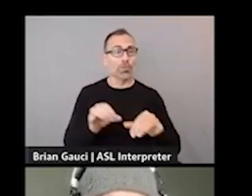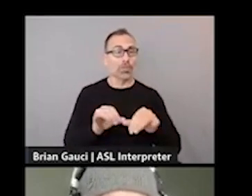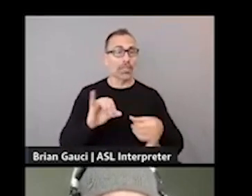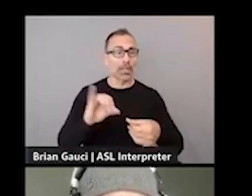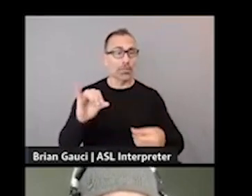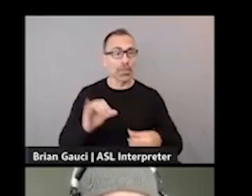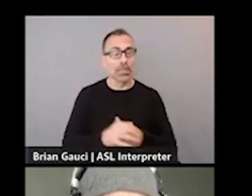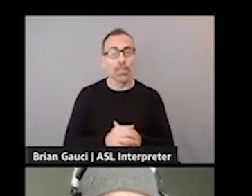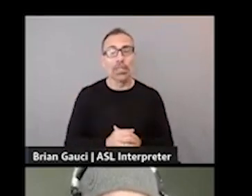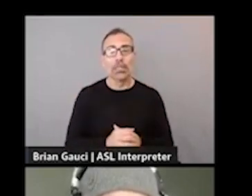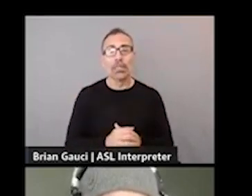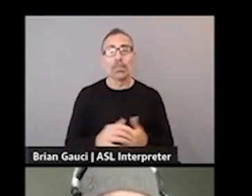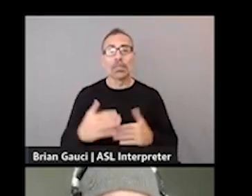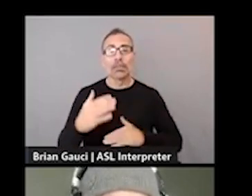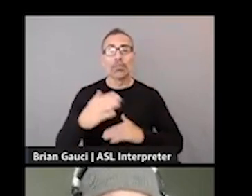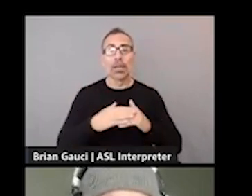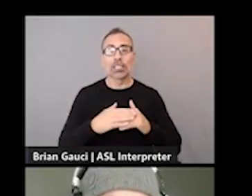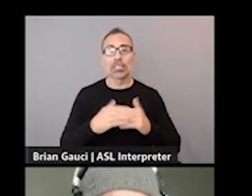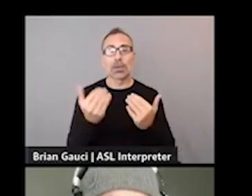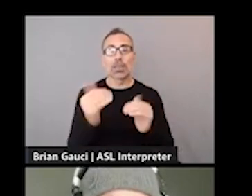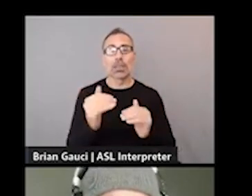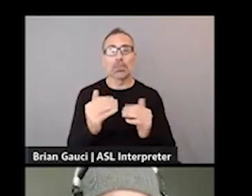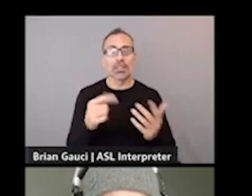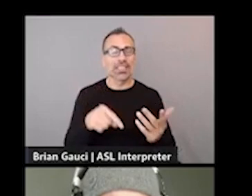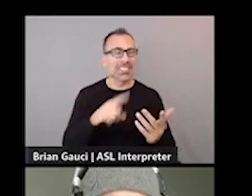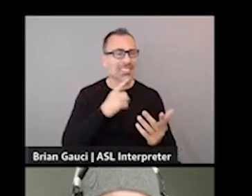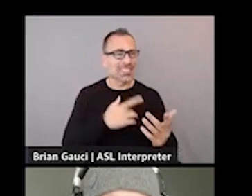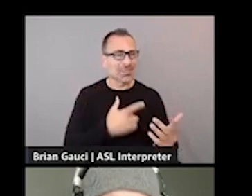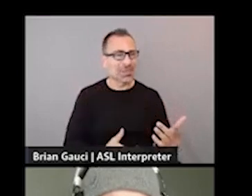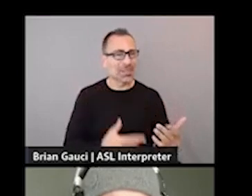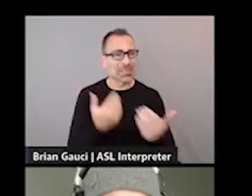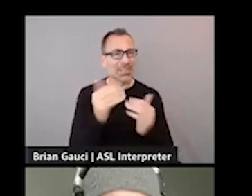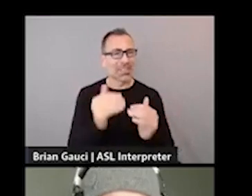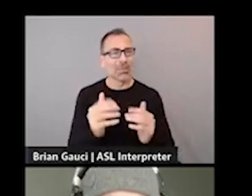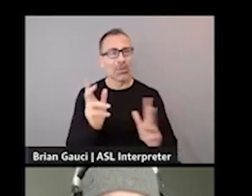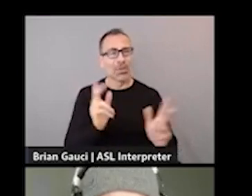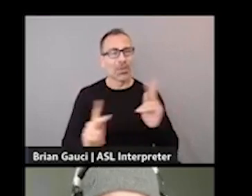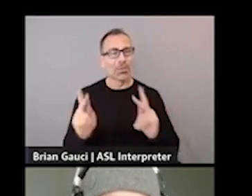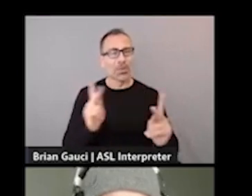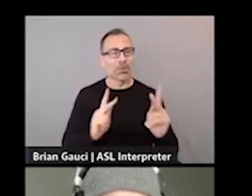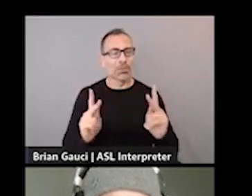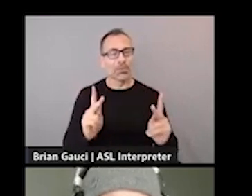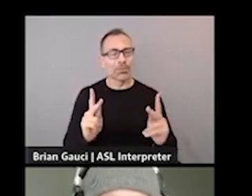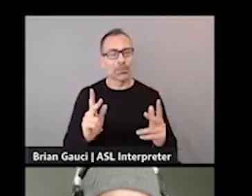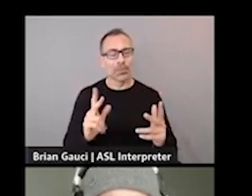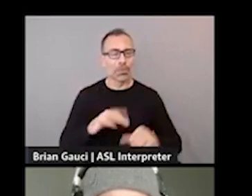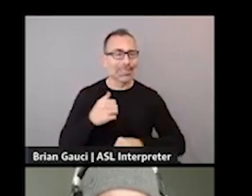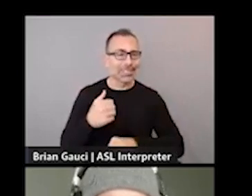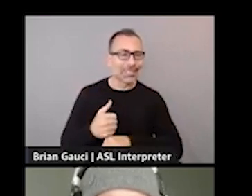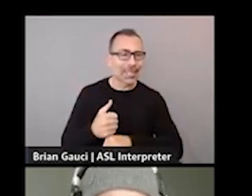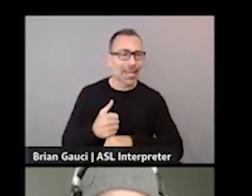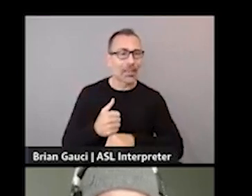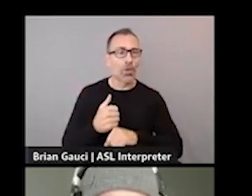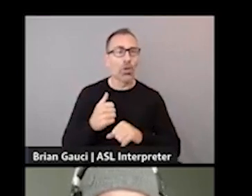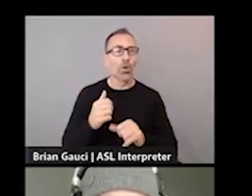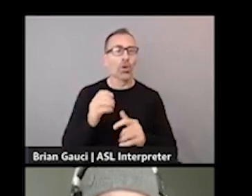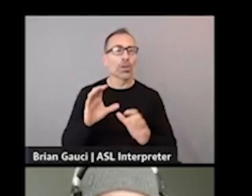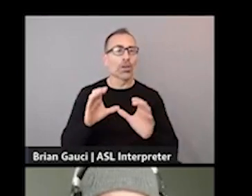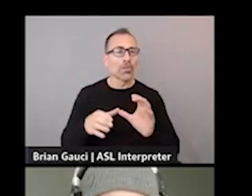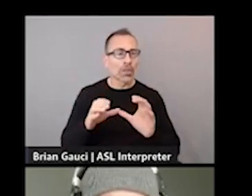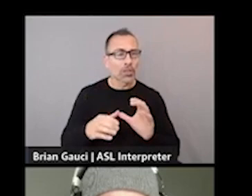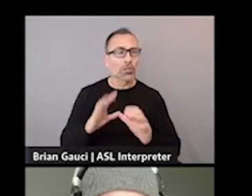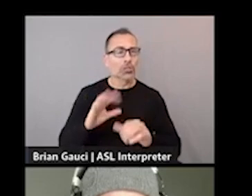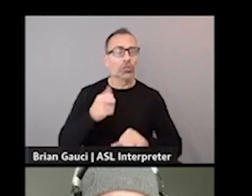The maximum limit, this is typically the limit that people put on, that they set or configure to